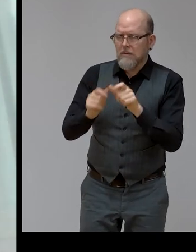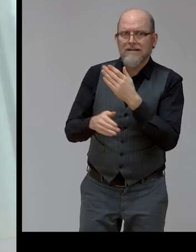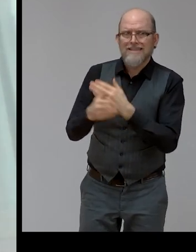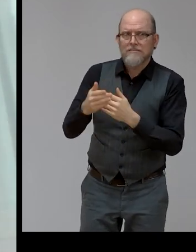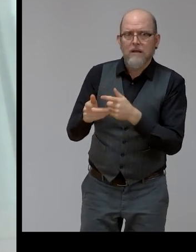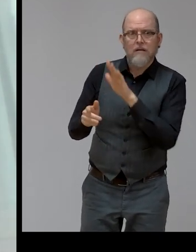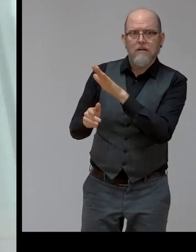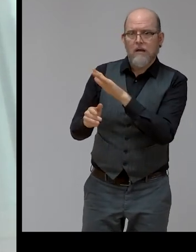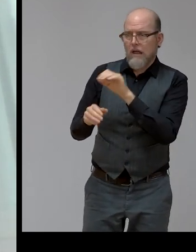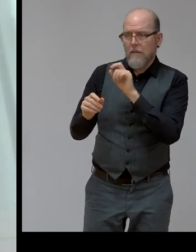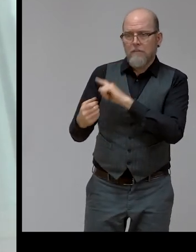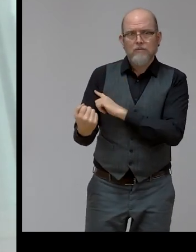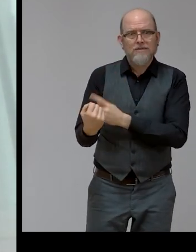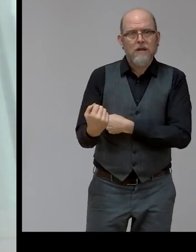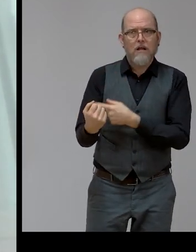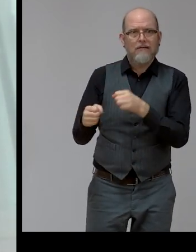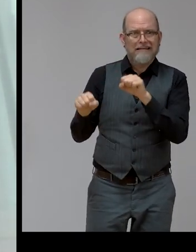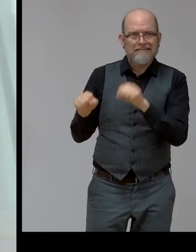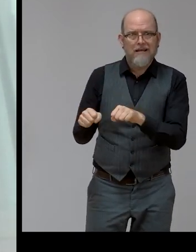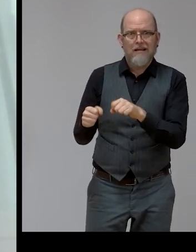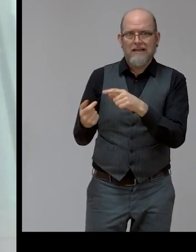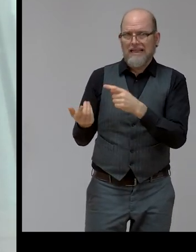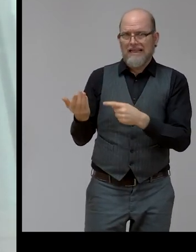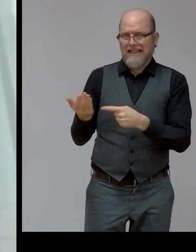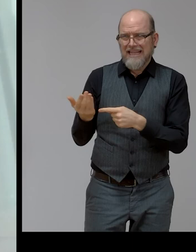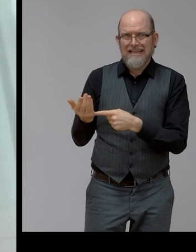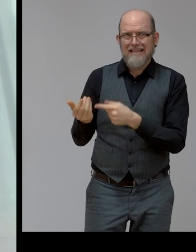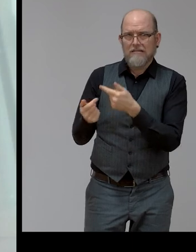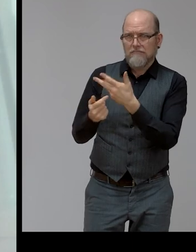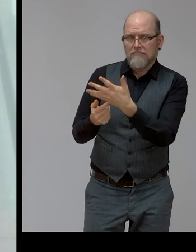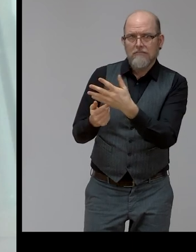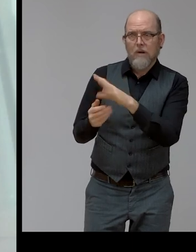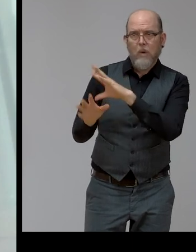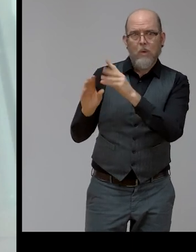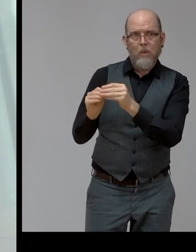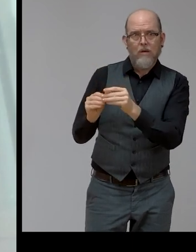in the technological field, in this case, in the digital field, if they